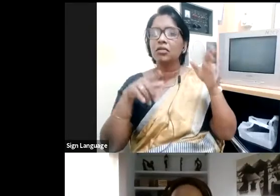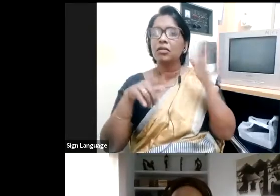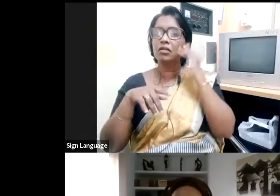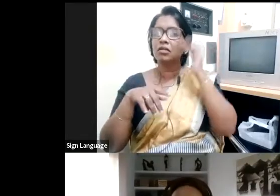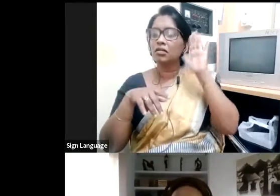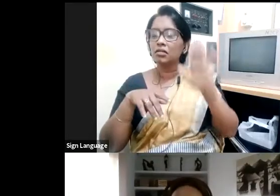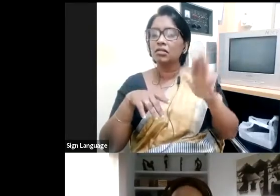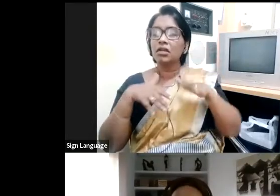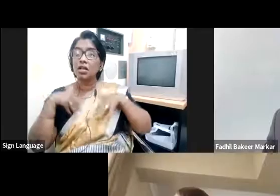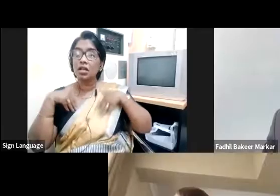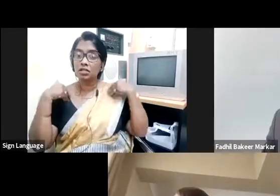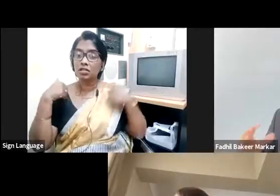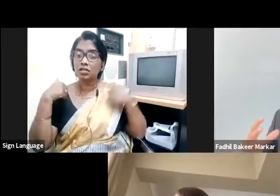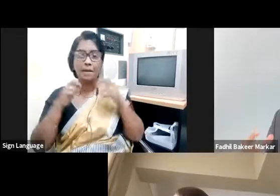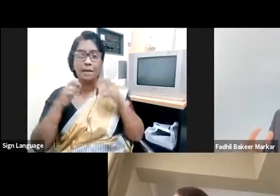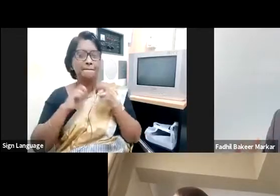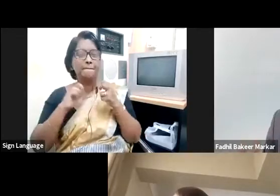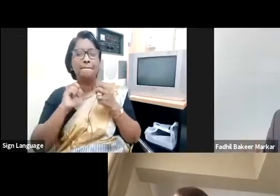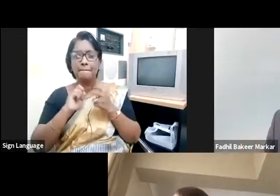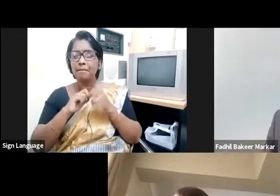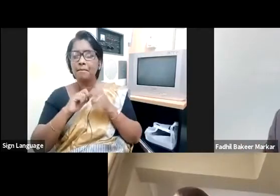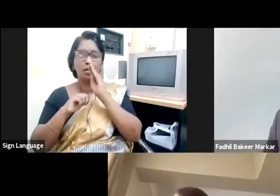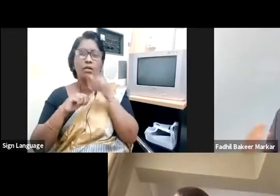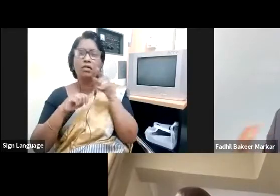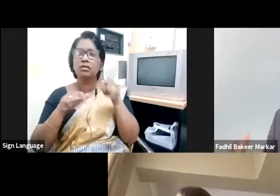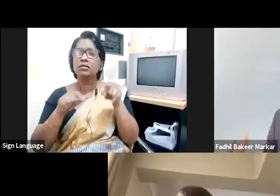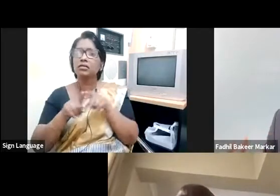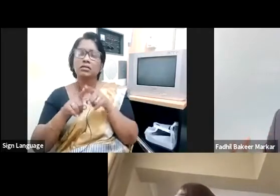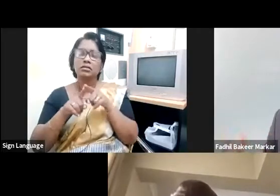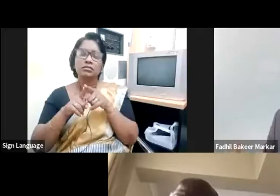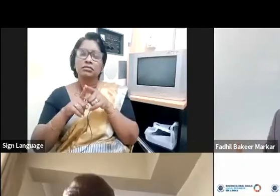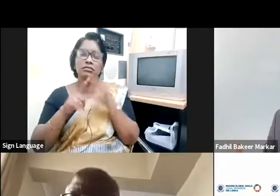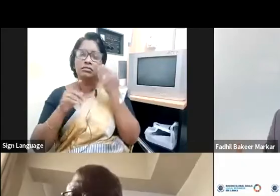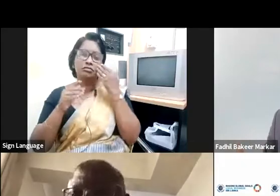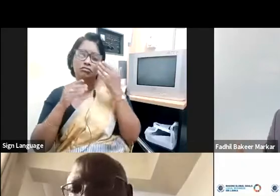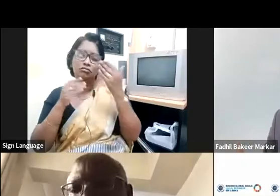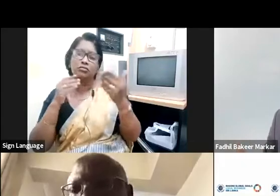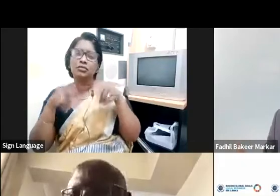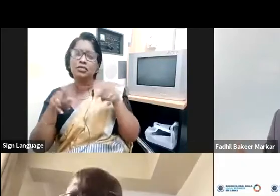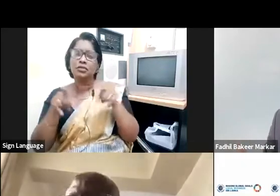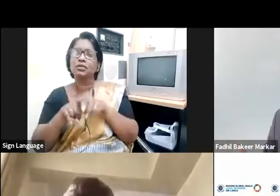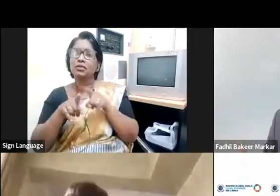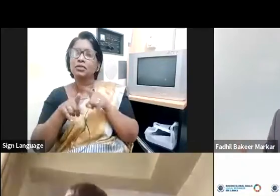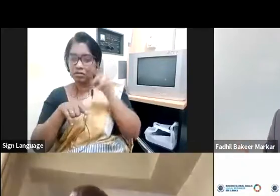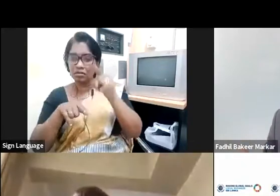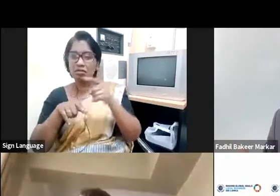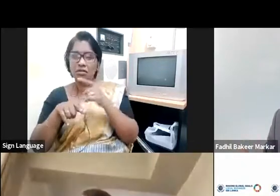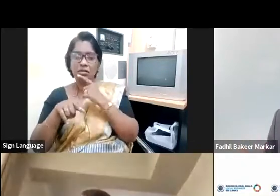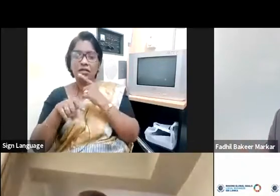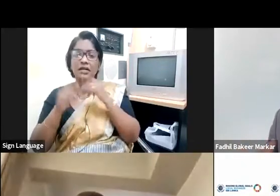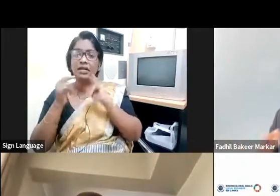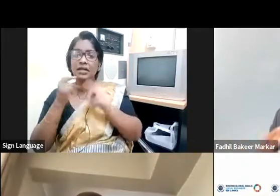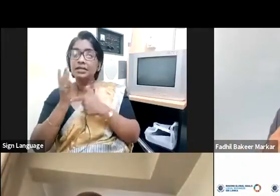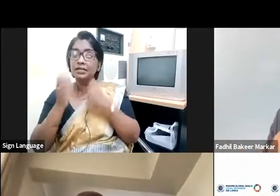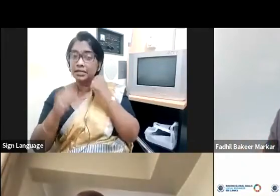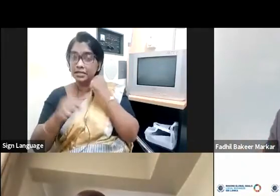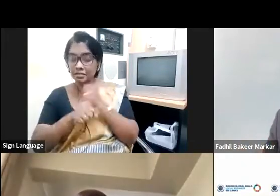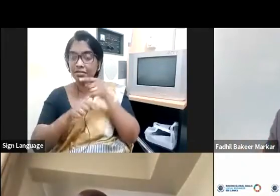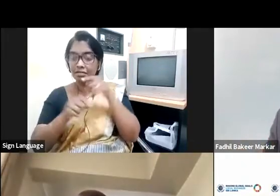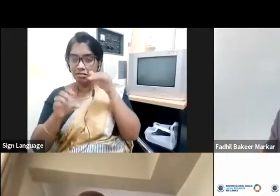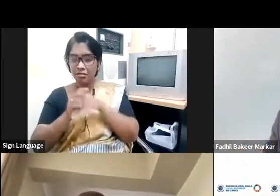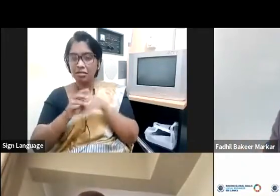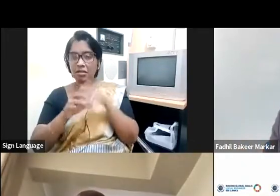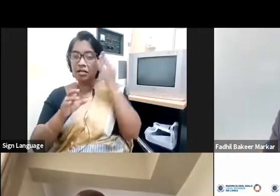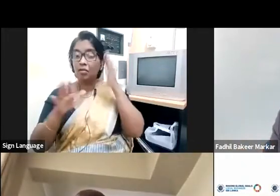been impacted? You have like the societal impact. You spoke about a lot of SDGs across, and how has